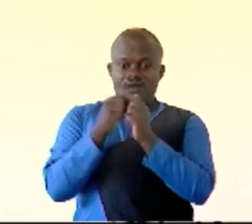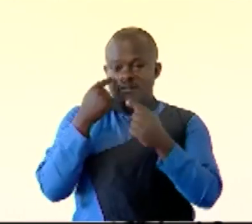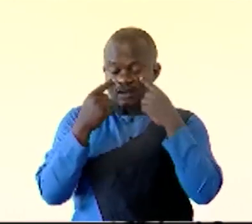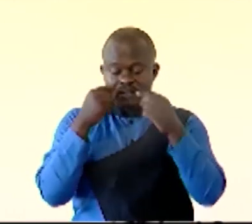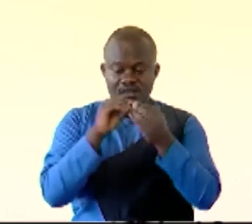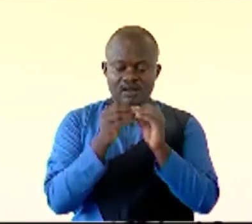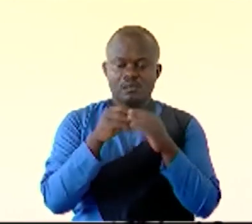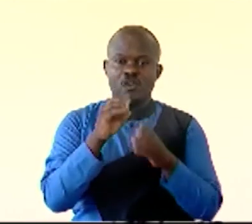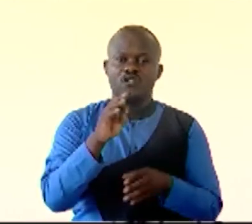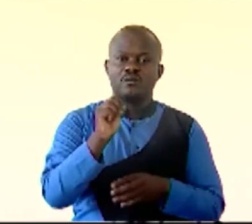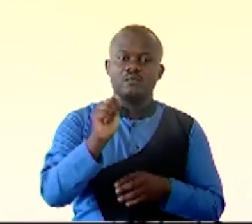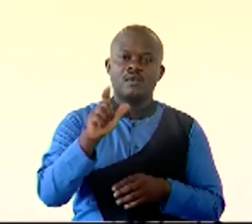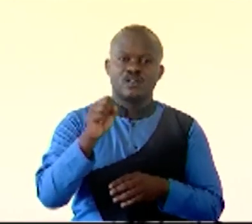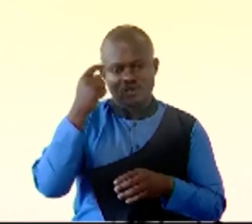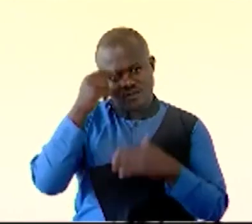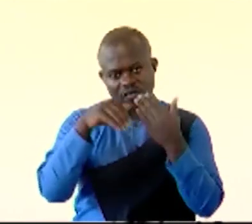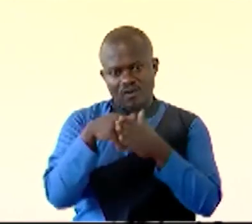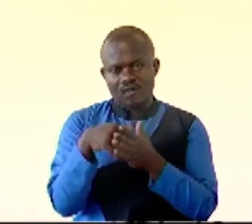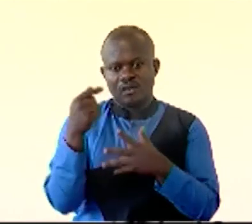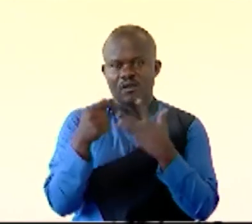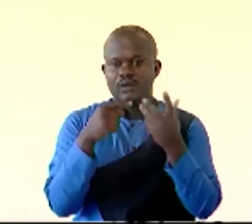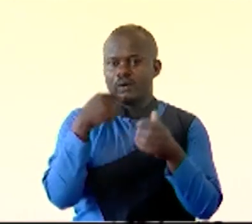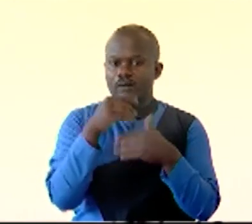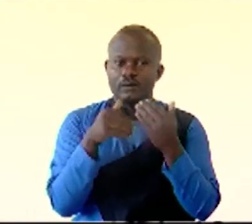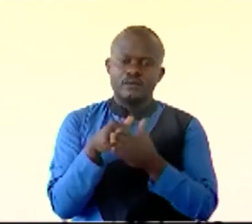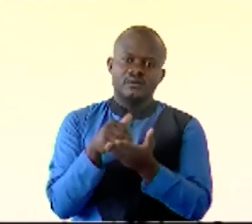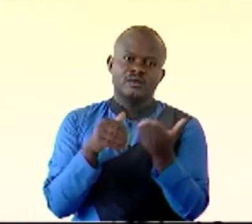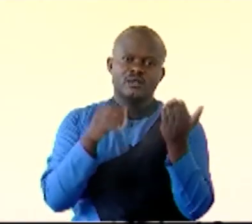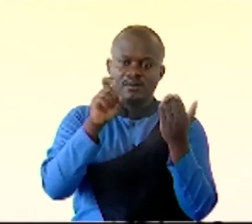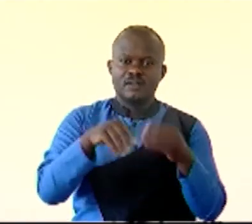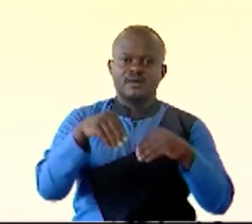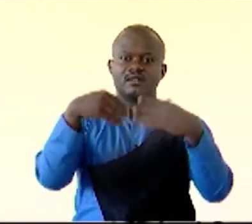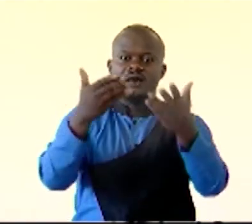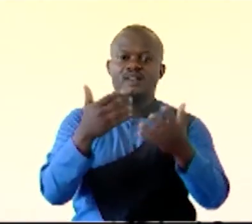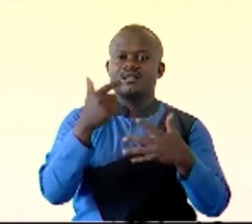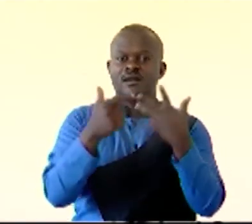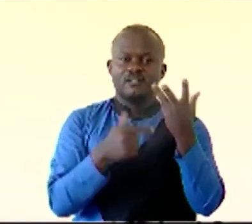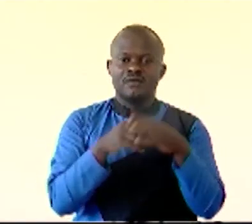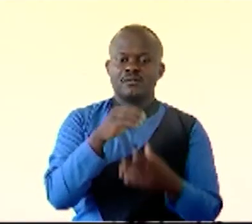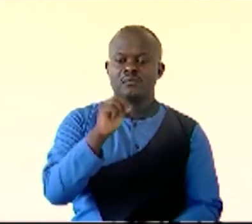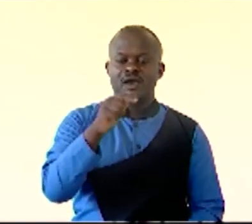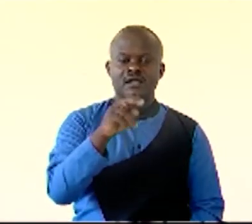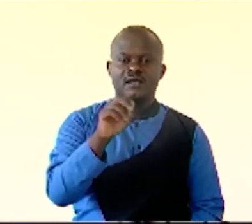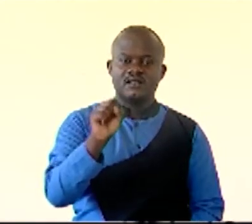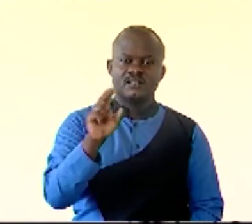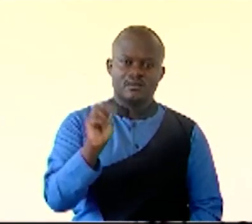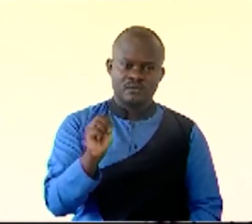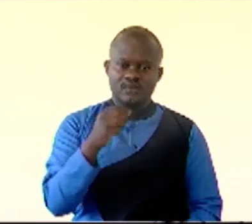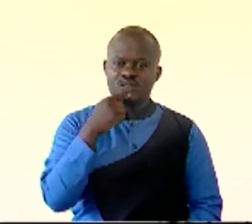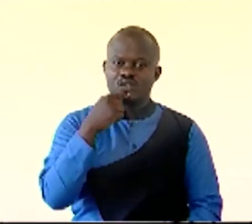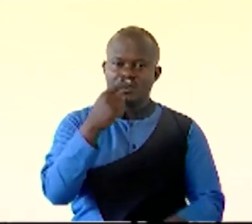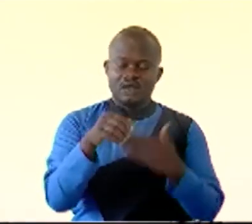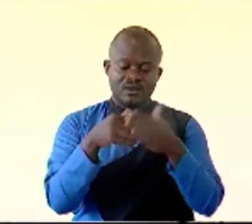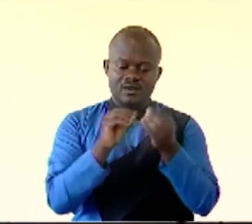number of moles for the substance whose mass has been given, and that is magnesium nitrate. So to find the